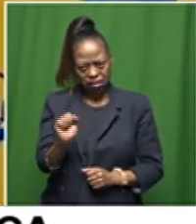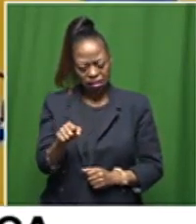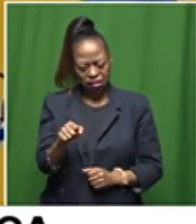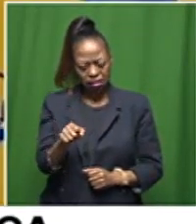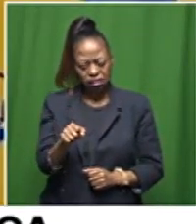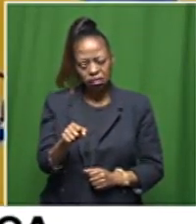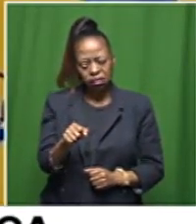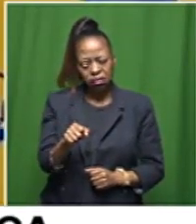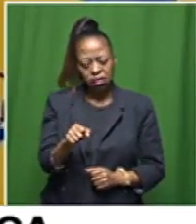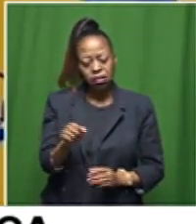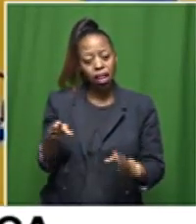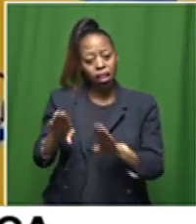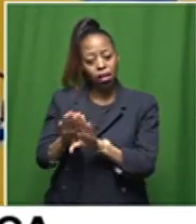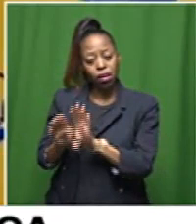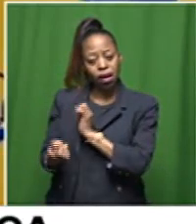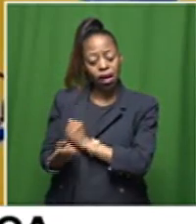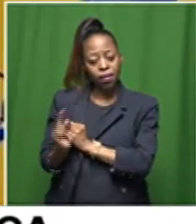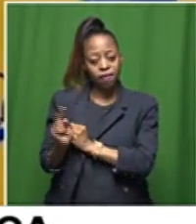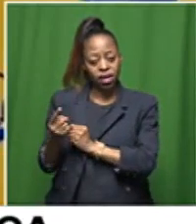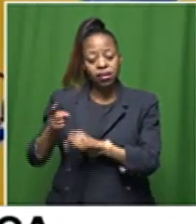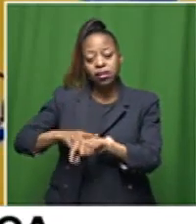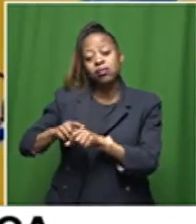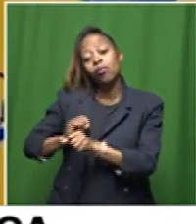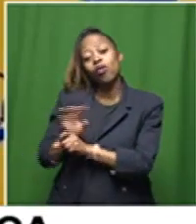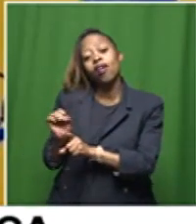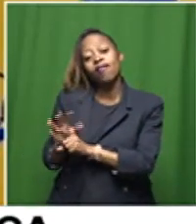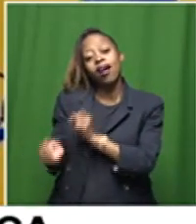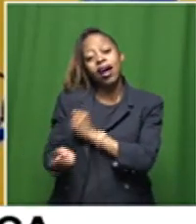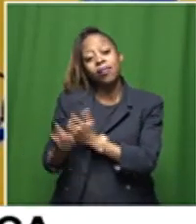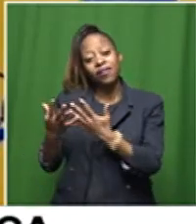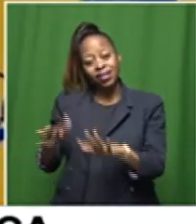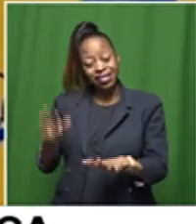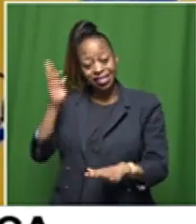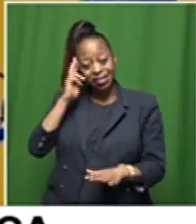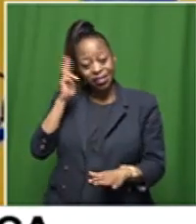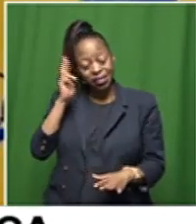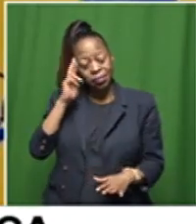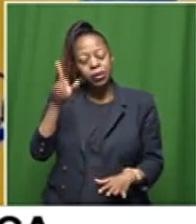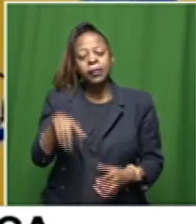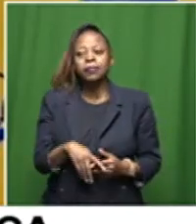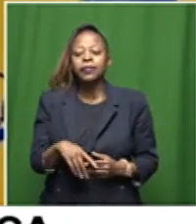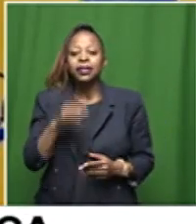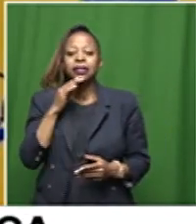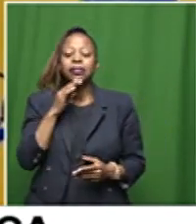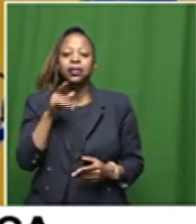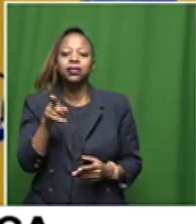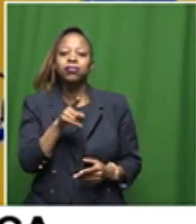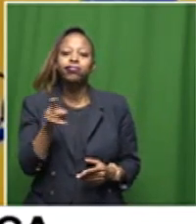whole hard lockdown first, when COVID-19 wave gave us a breather. It coincided,